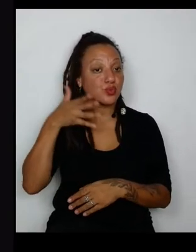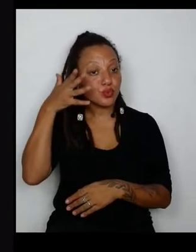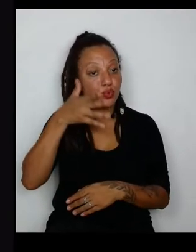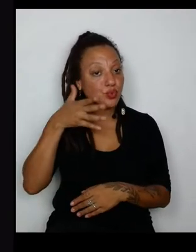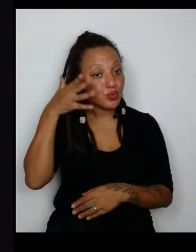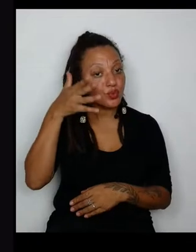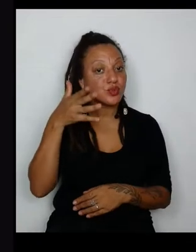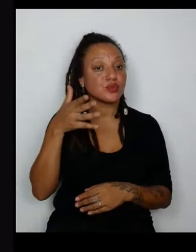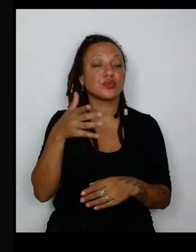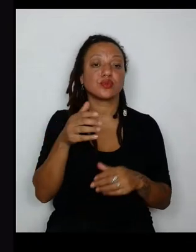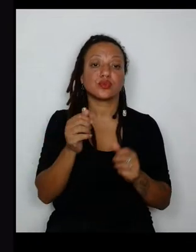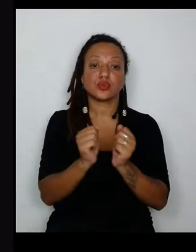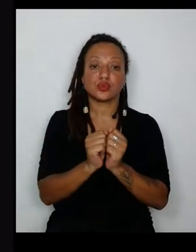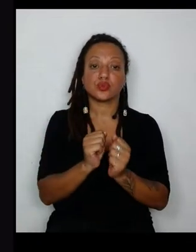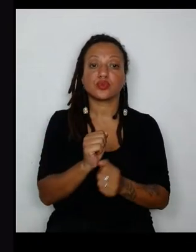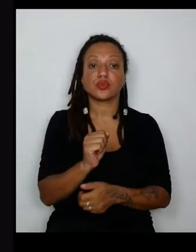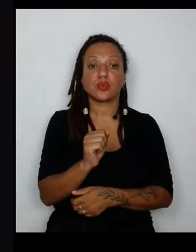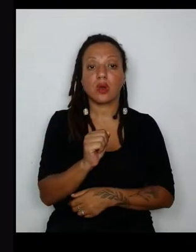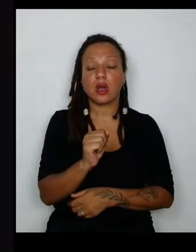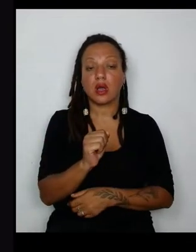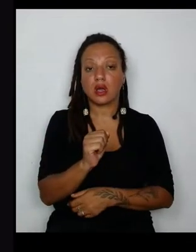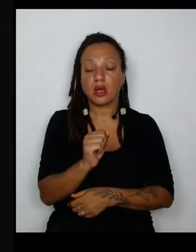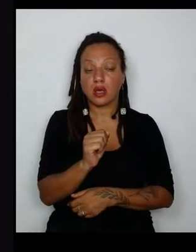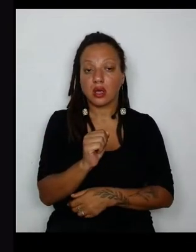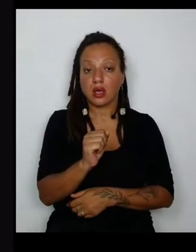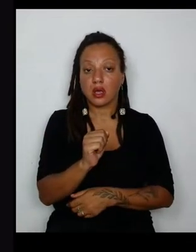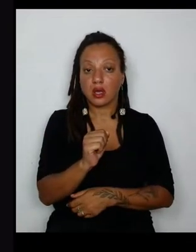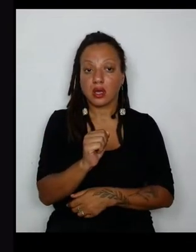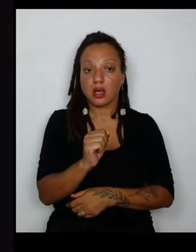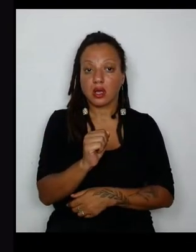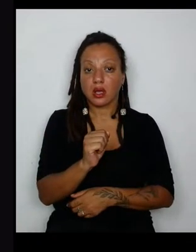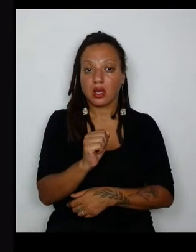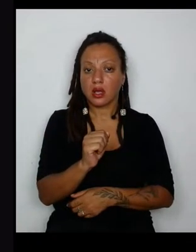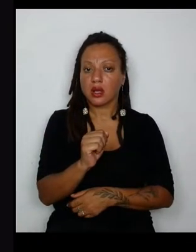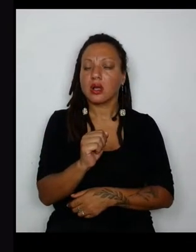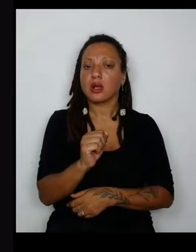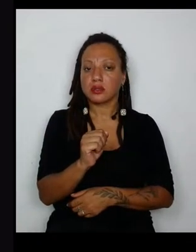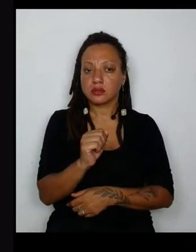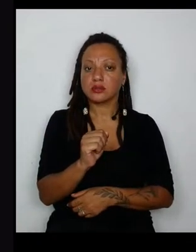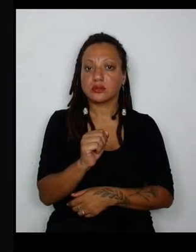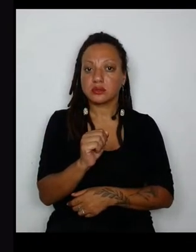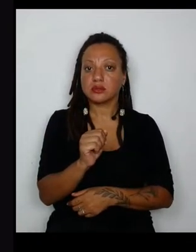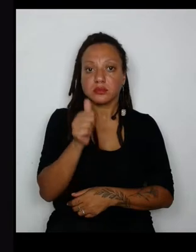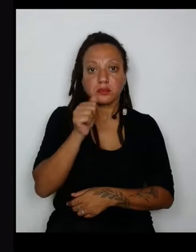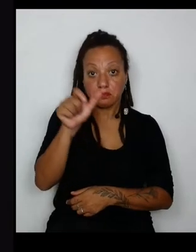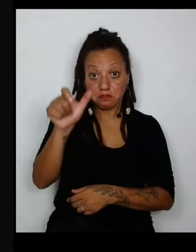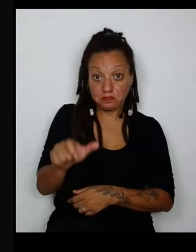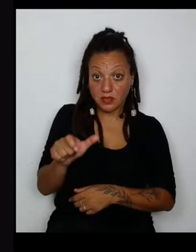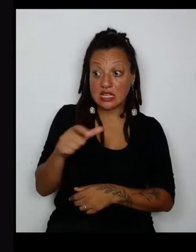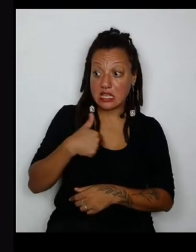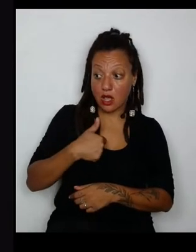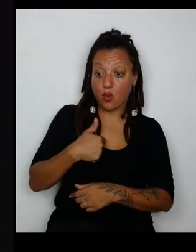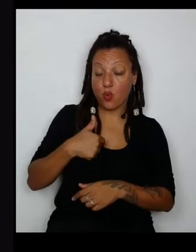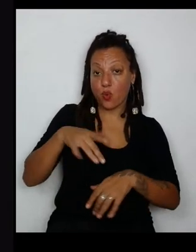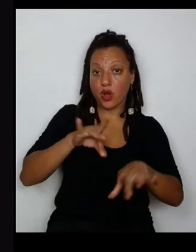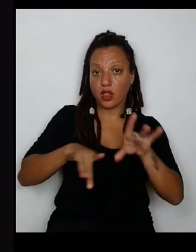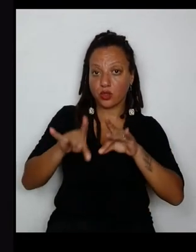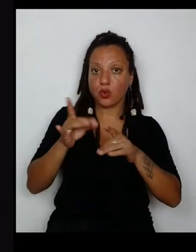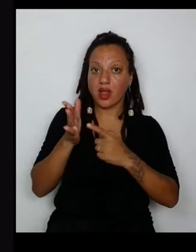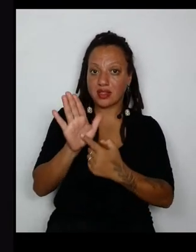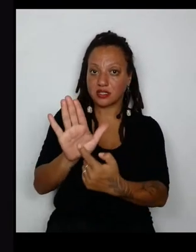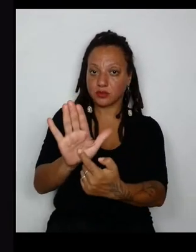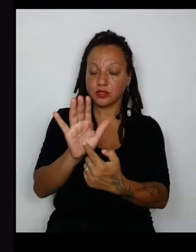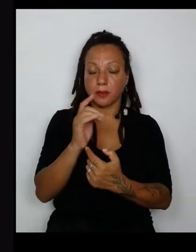um promoted me to being a curator so you can see gargan also today recently